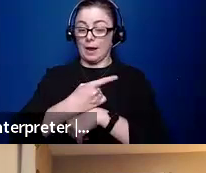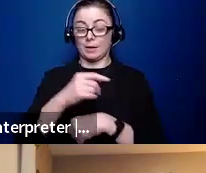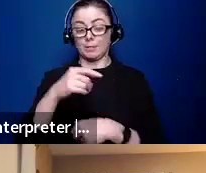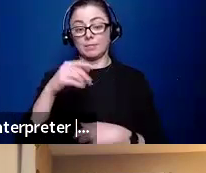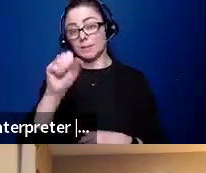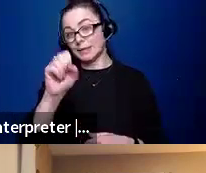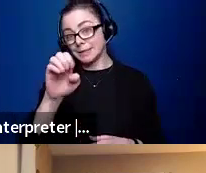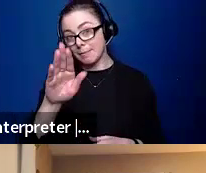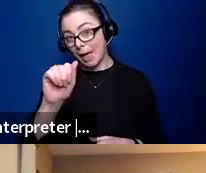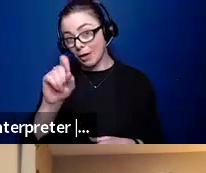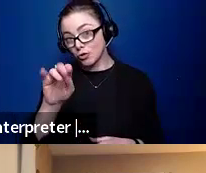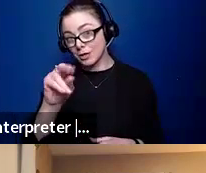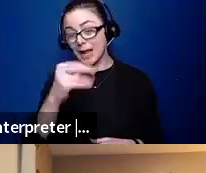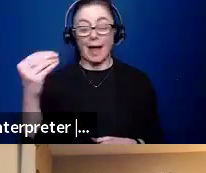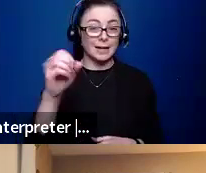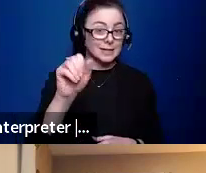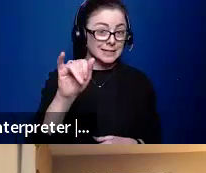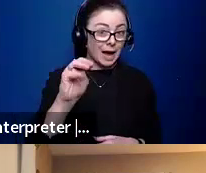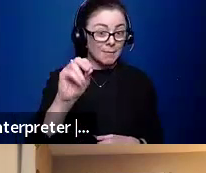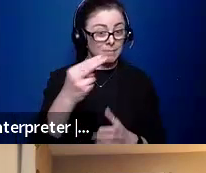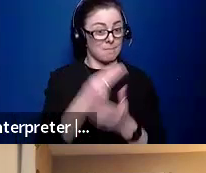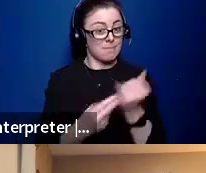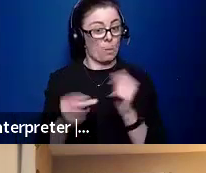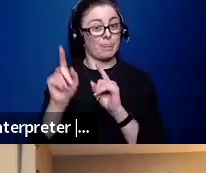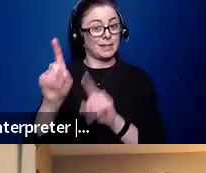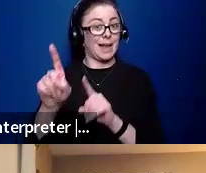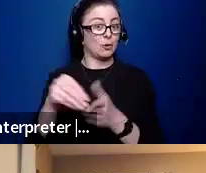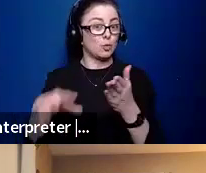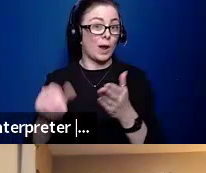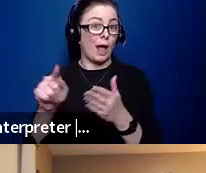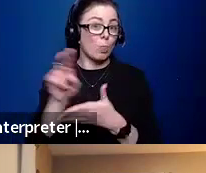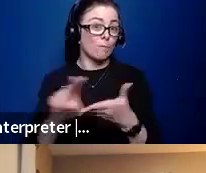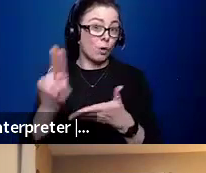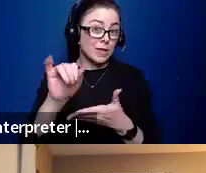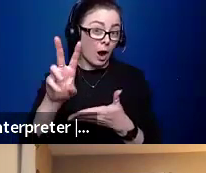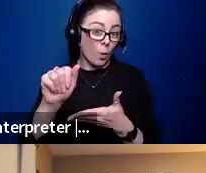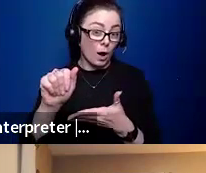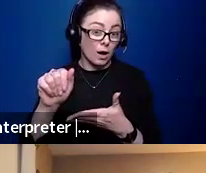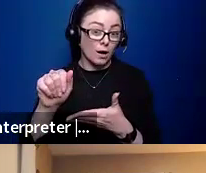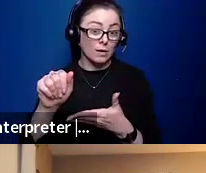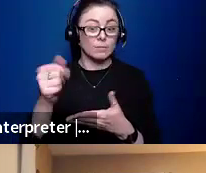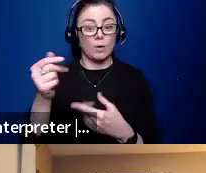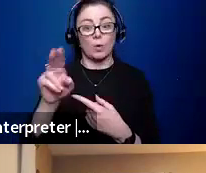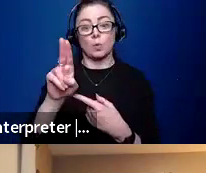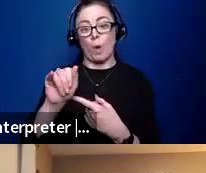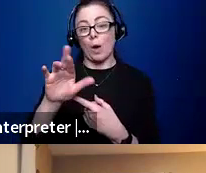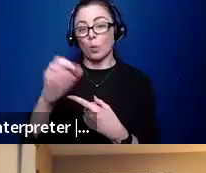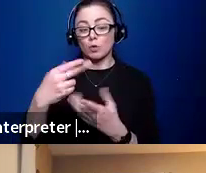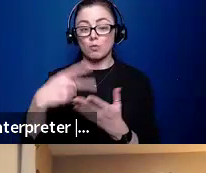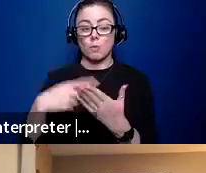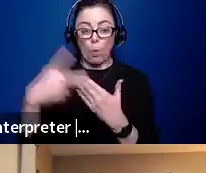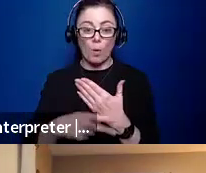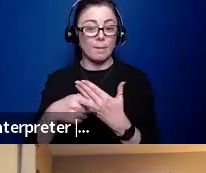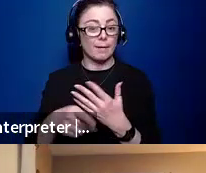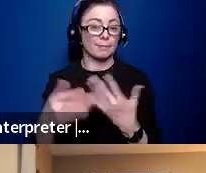and Simon are both attending University of Iowa, the UI Reach program. They have been in a lot of